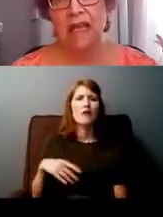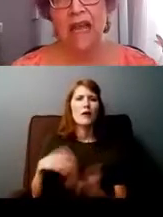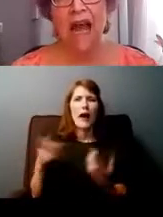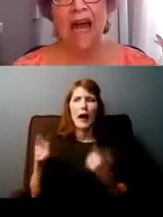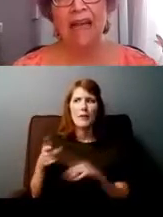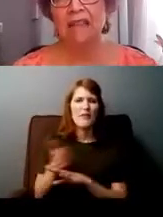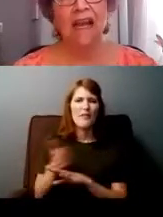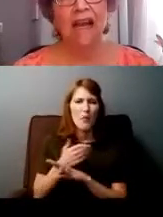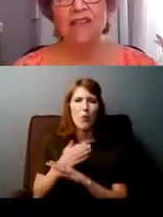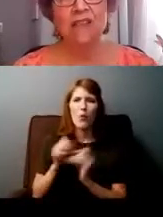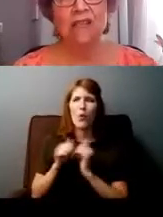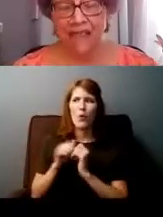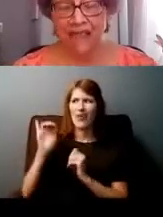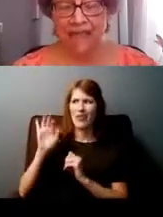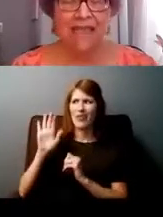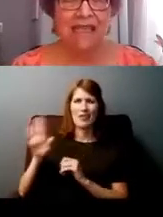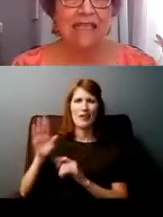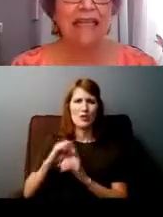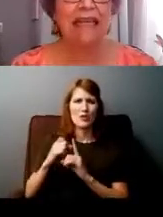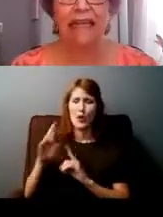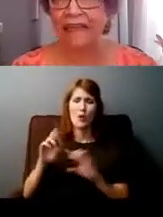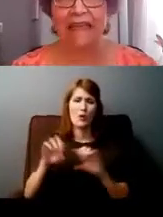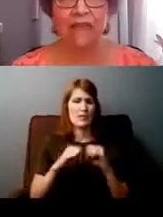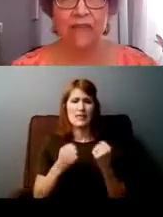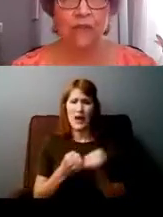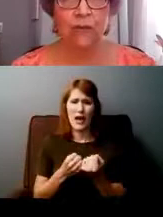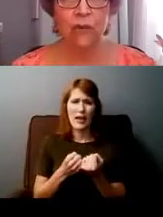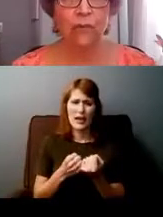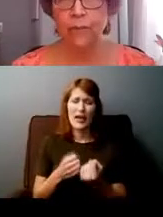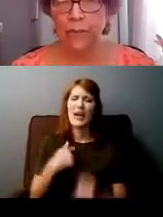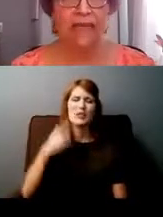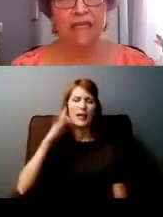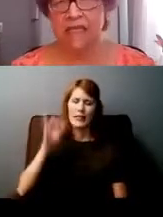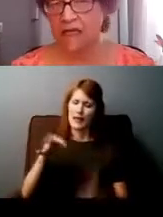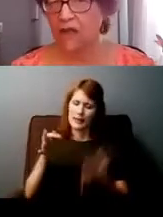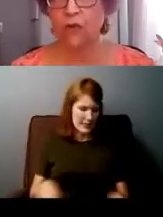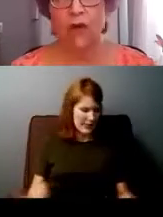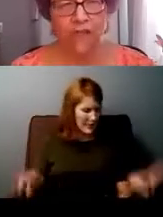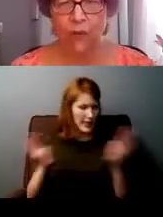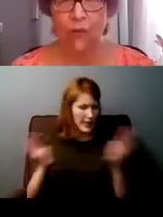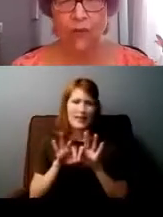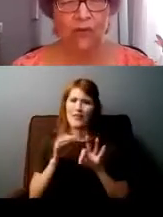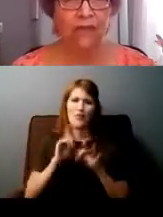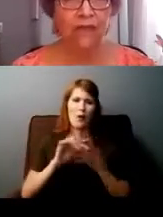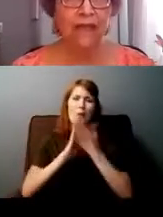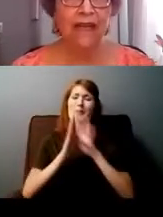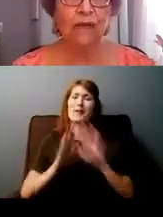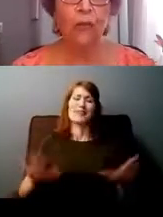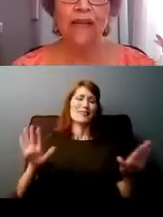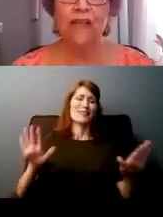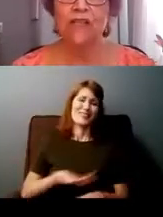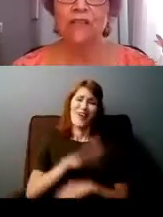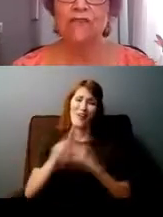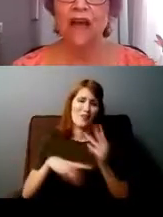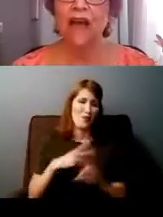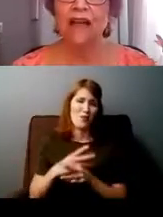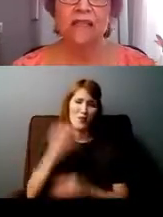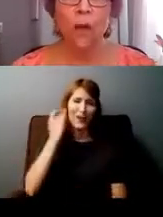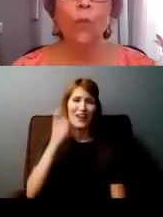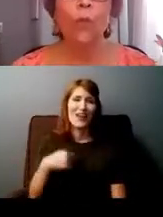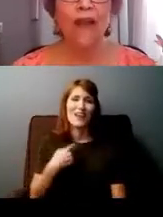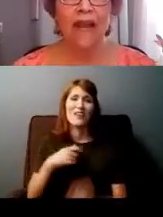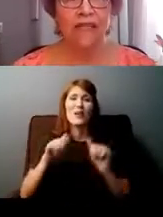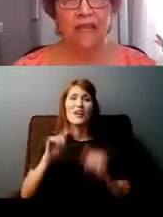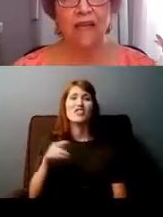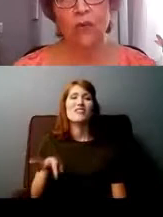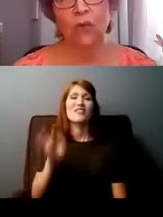society. I just think this is the key to peace across the world. If we could just find